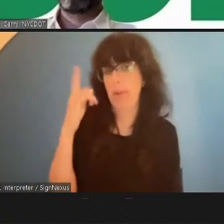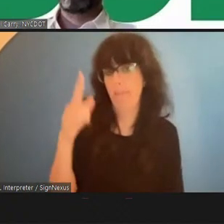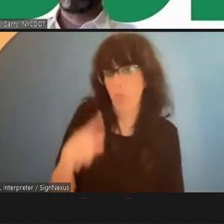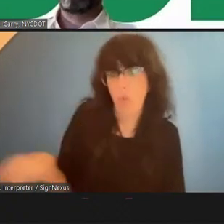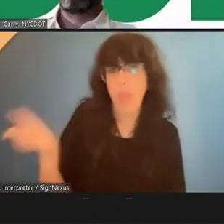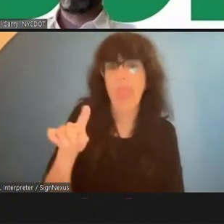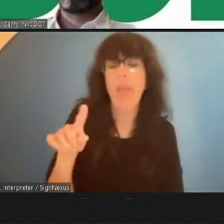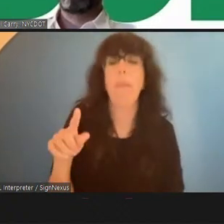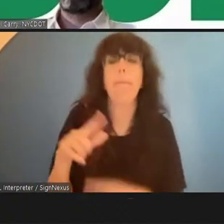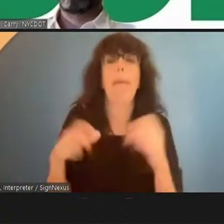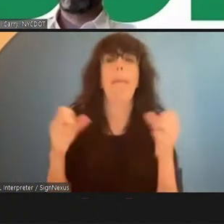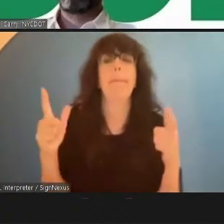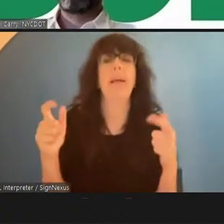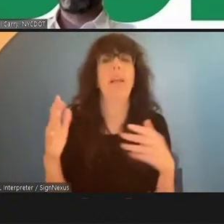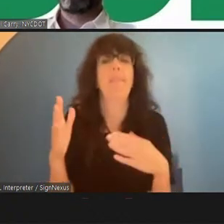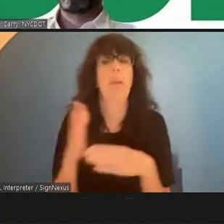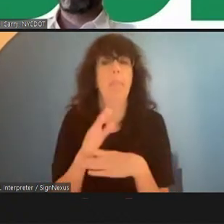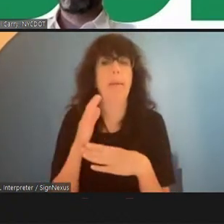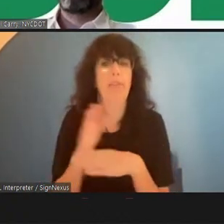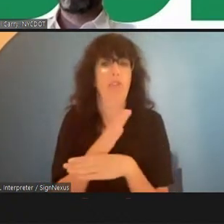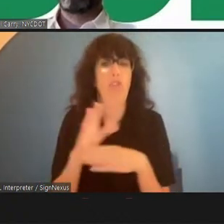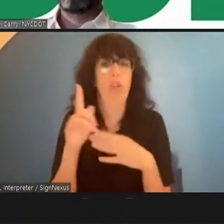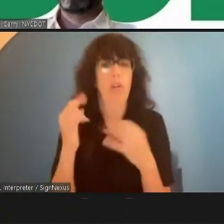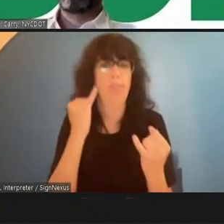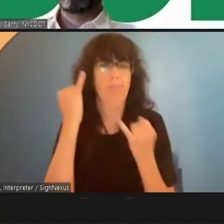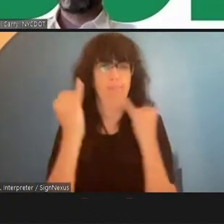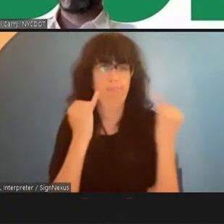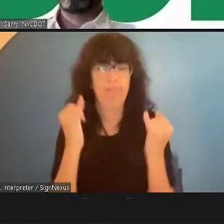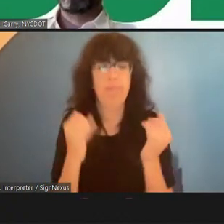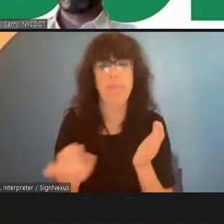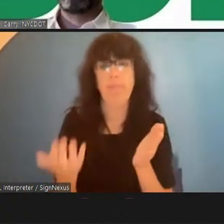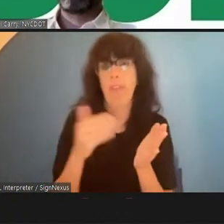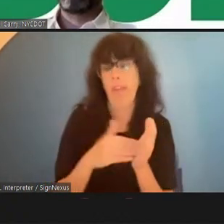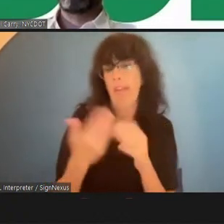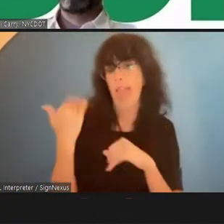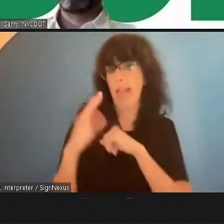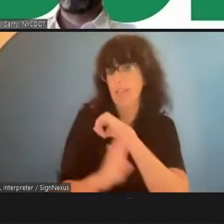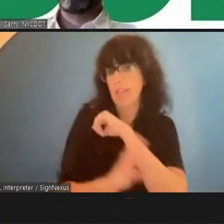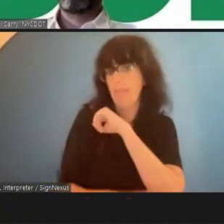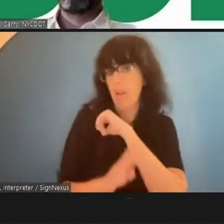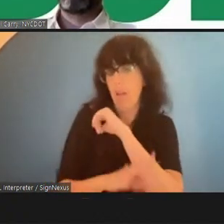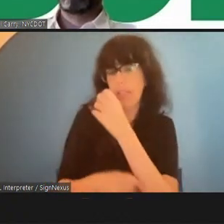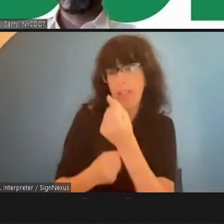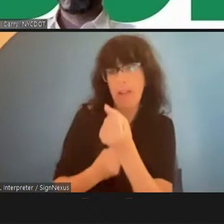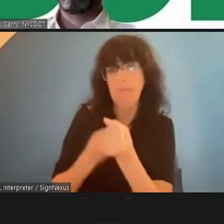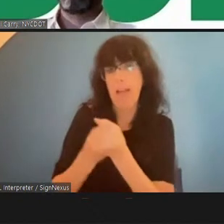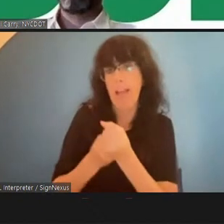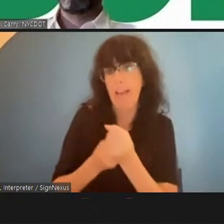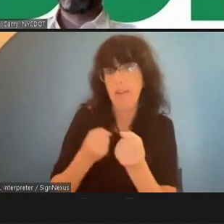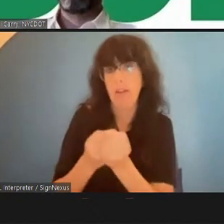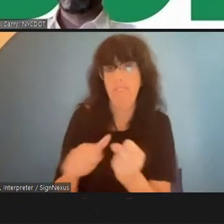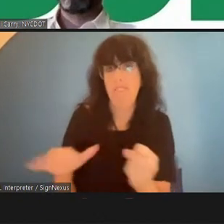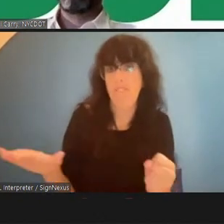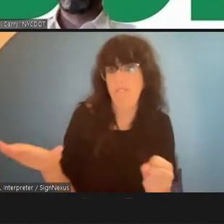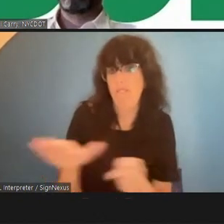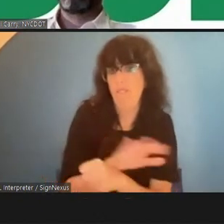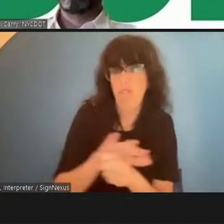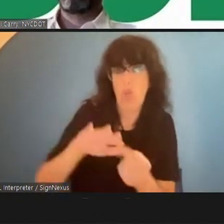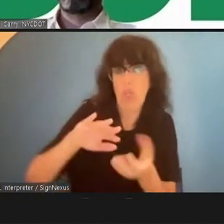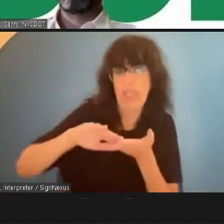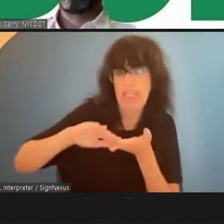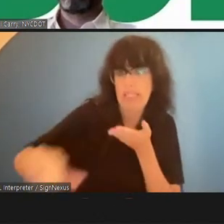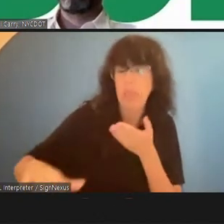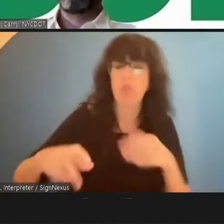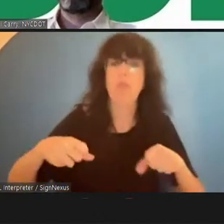their sentiments so once again as i did last fall i am advocating for full exemption of motorcycles